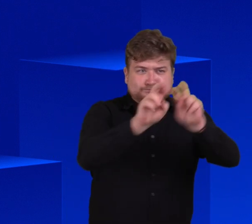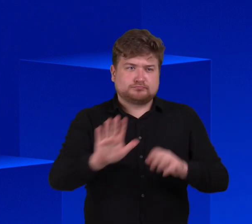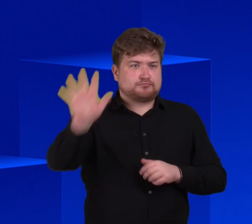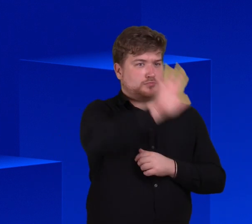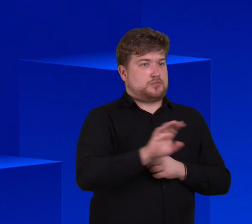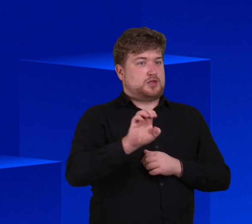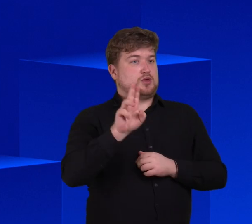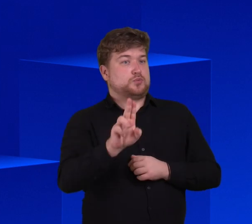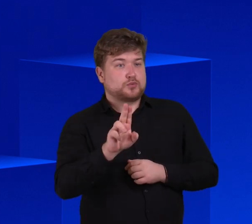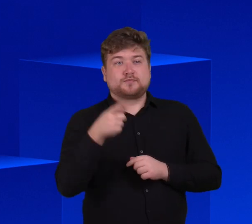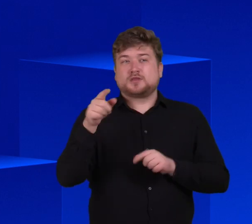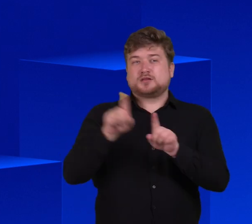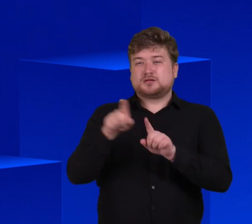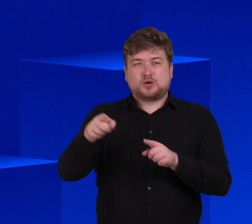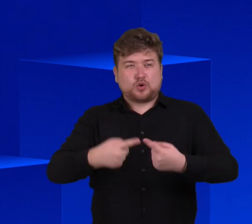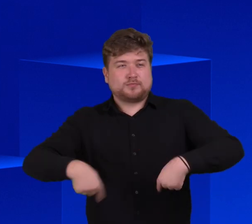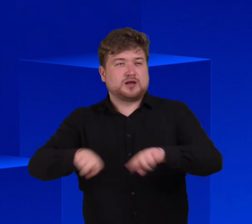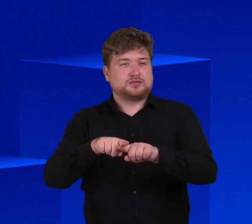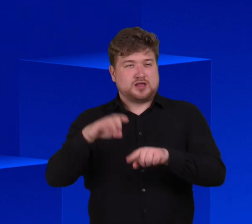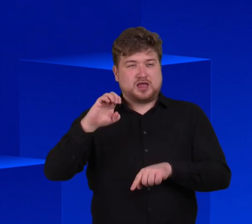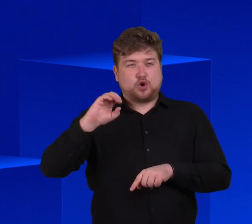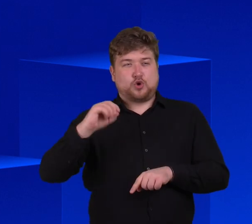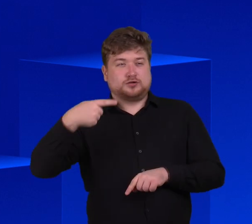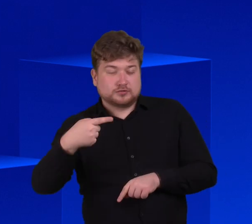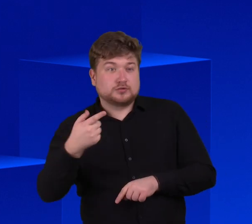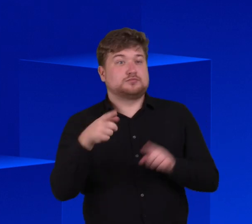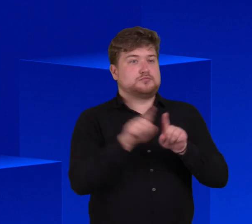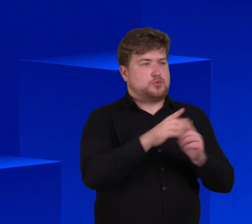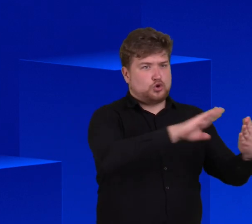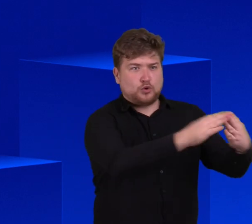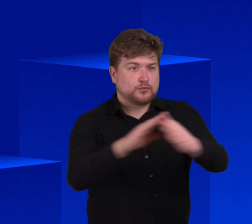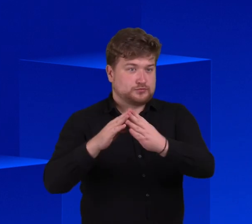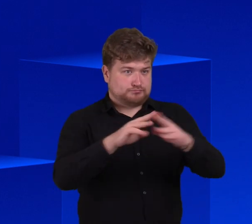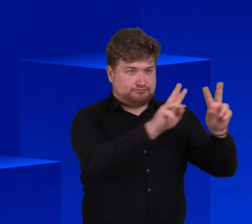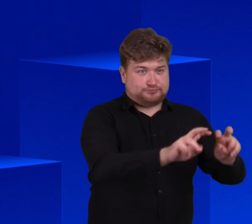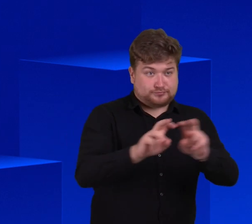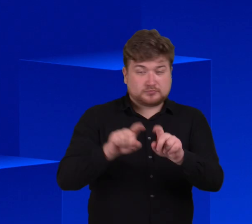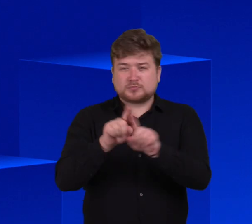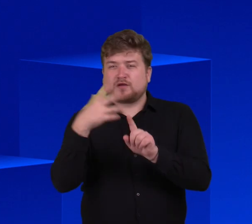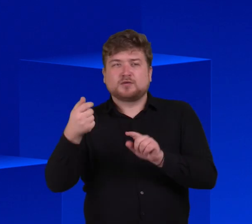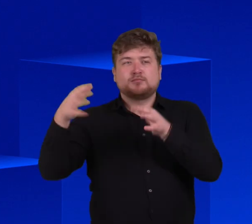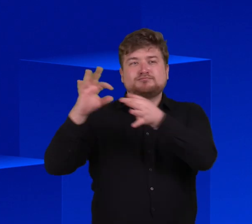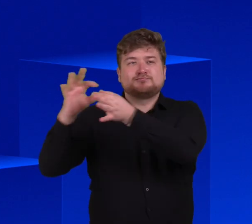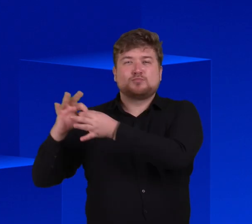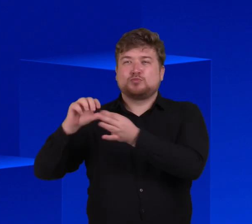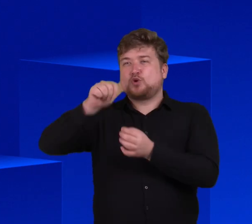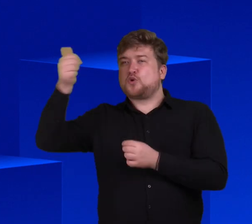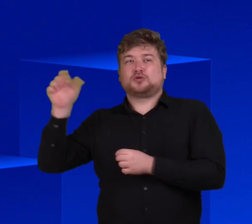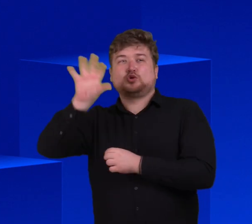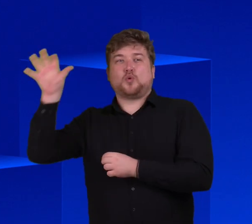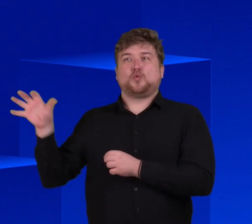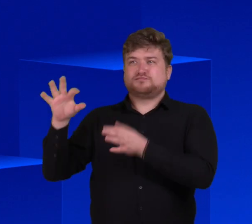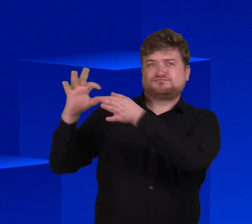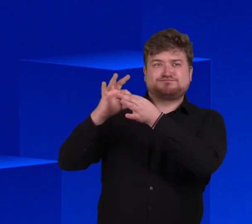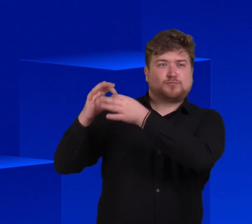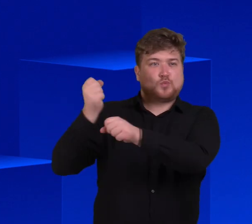partner states. So altogether, 31 countries. What I'm going to offer you is a certain journey.